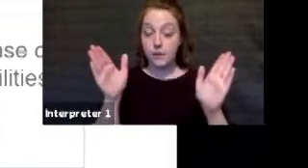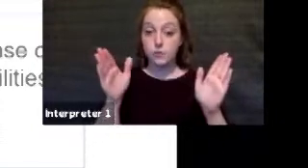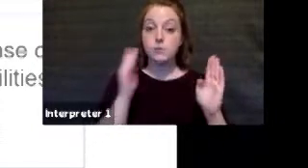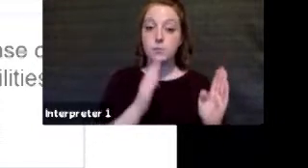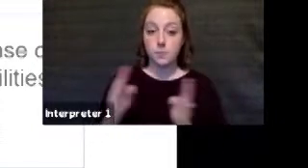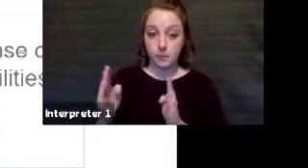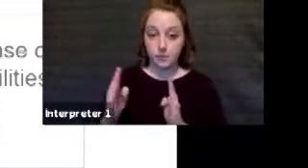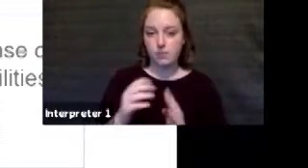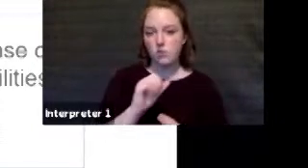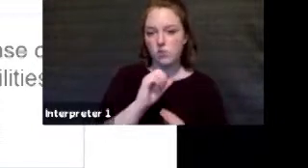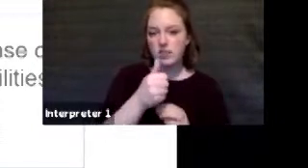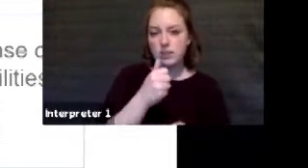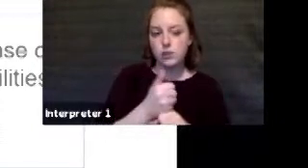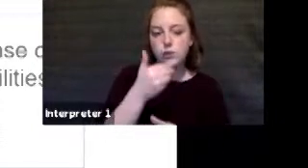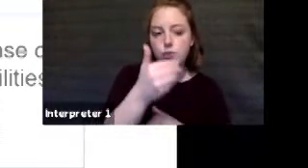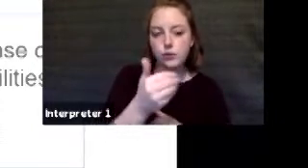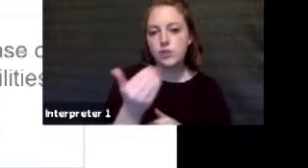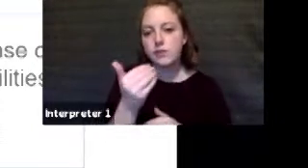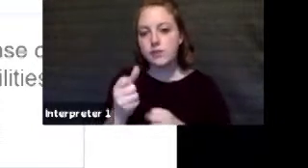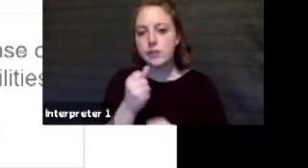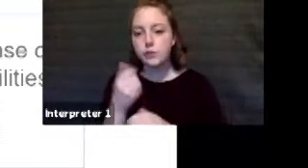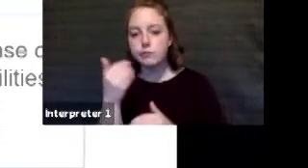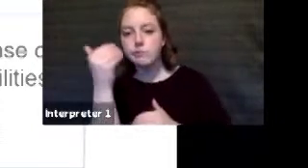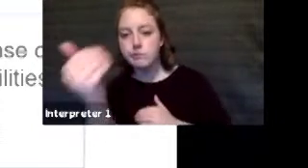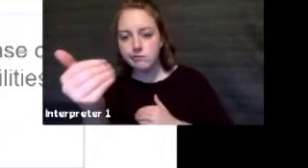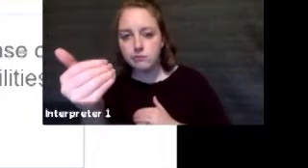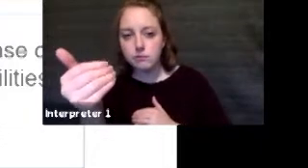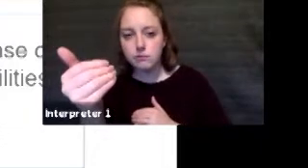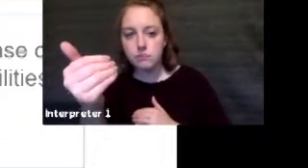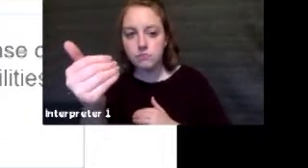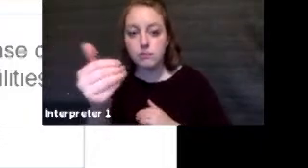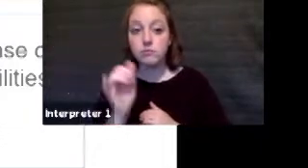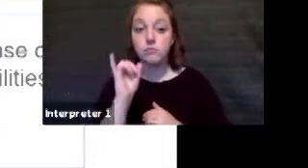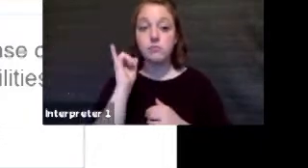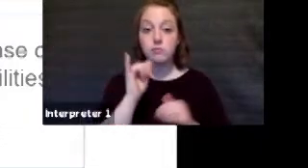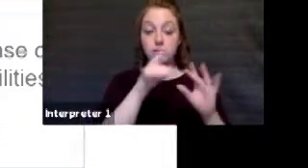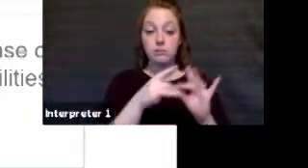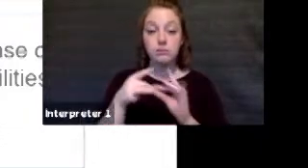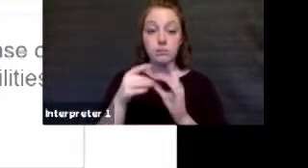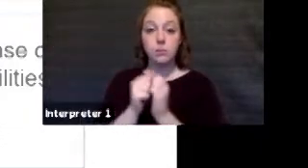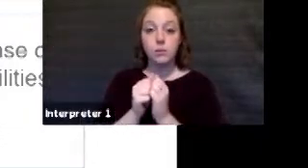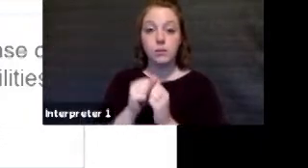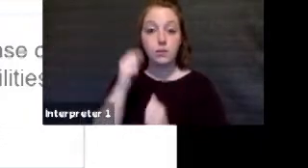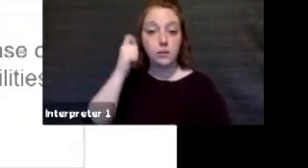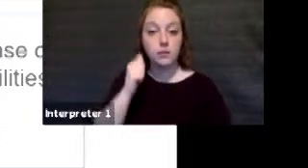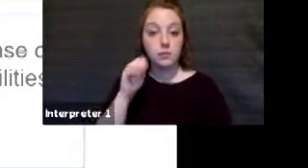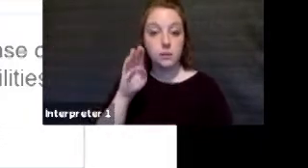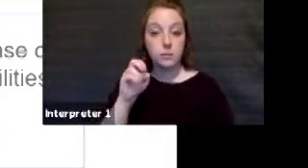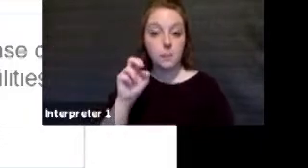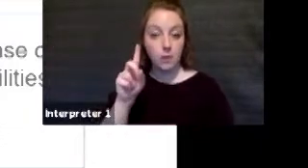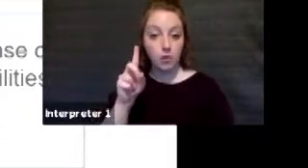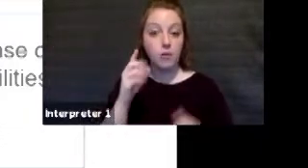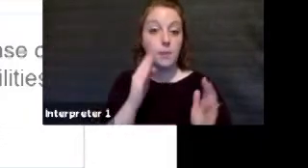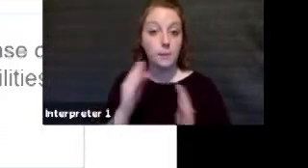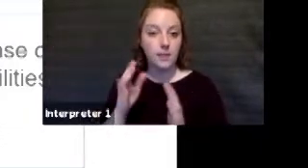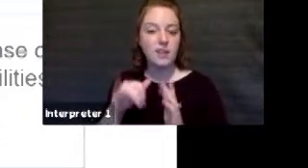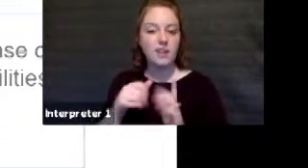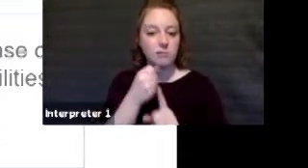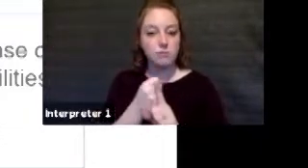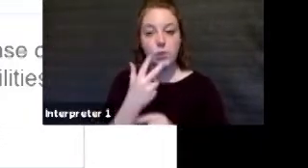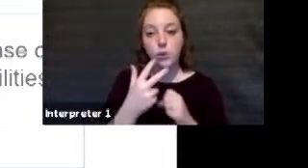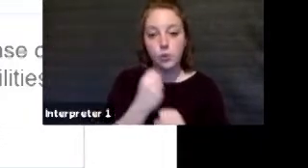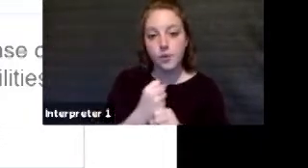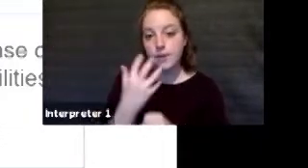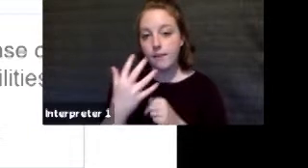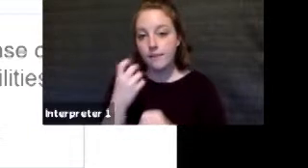15 years out into the future, and pair that with bond planning that usually addresses a three-year, five-year period